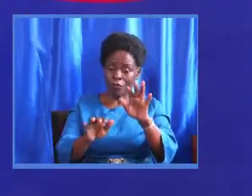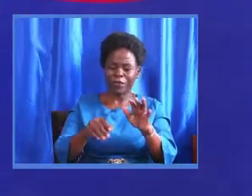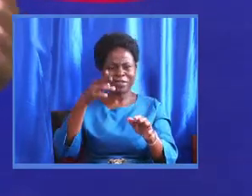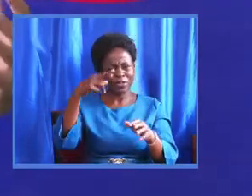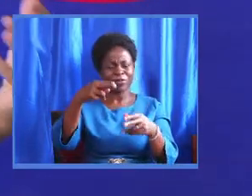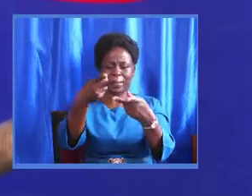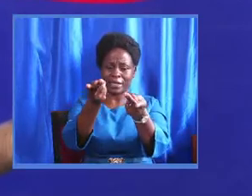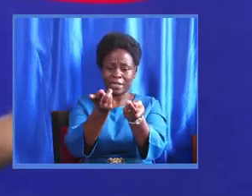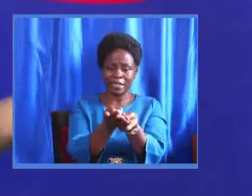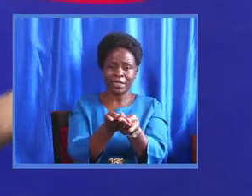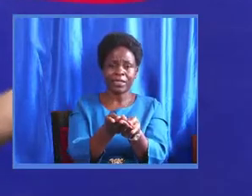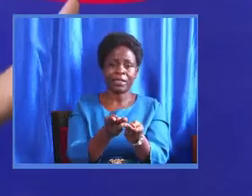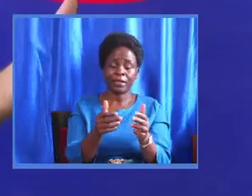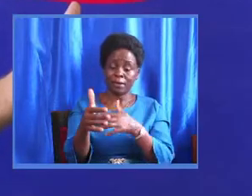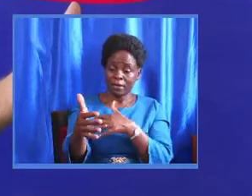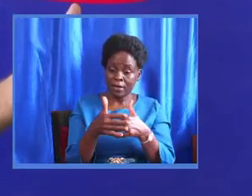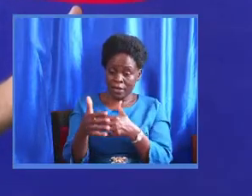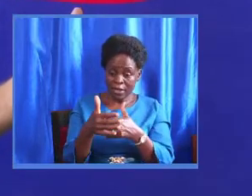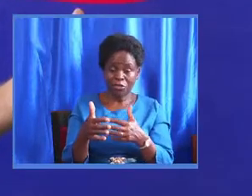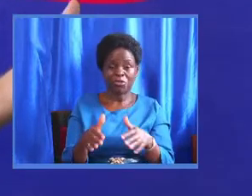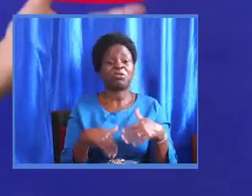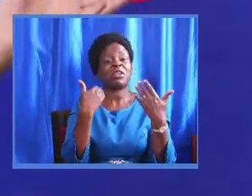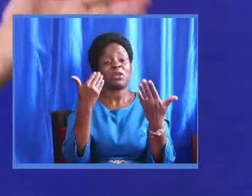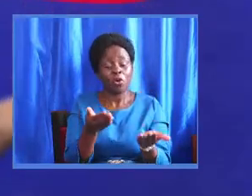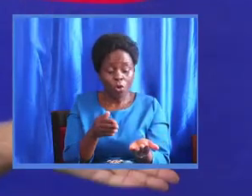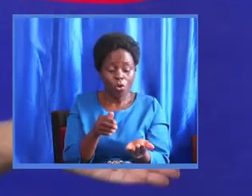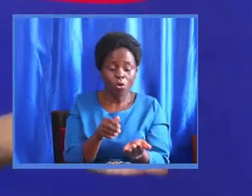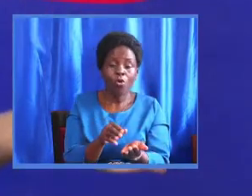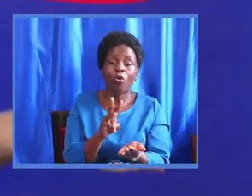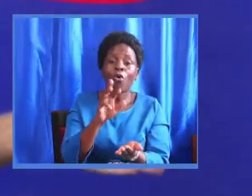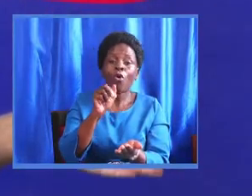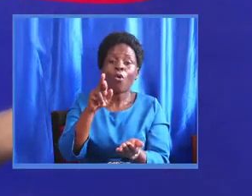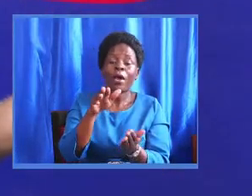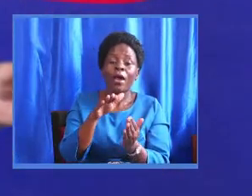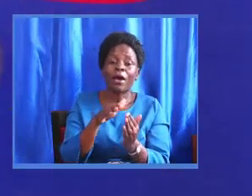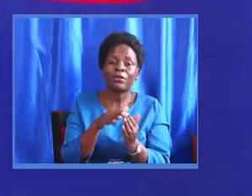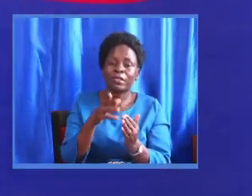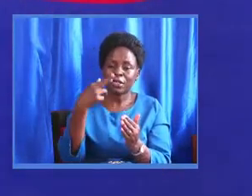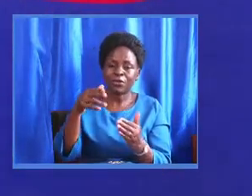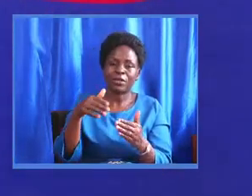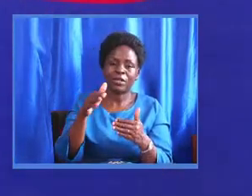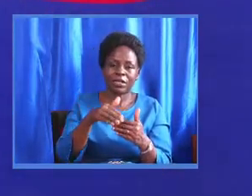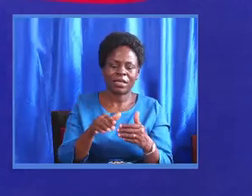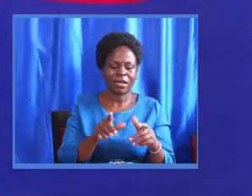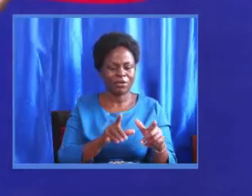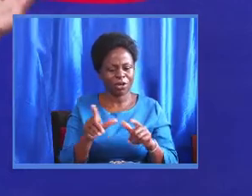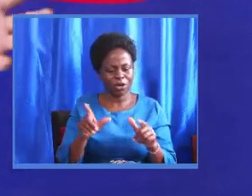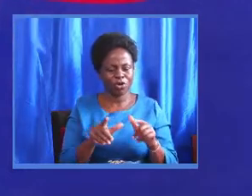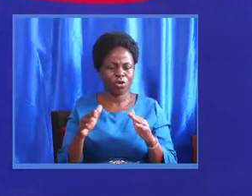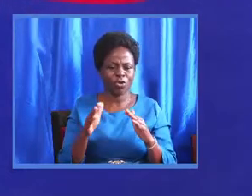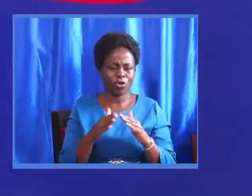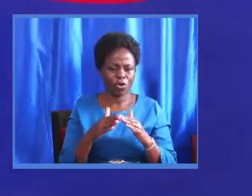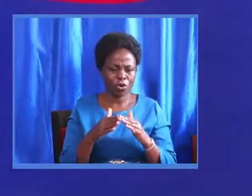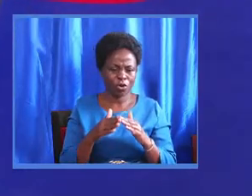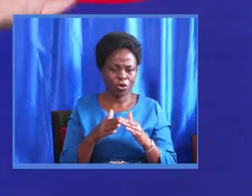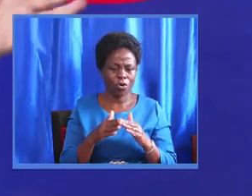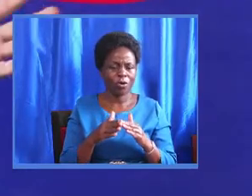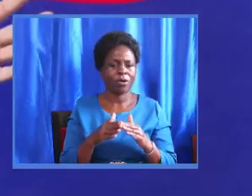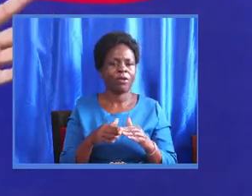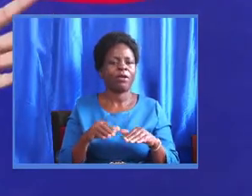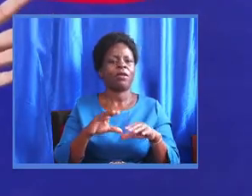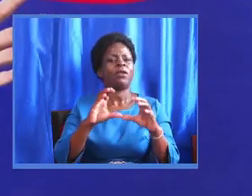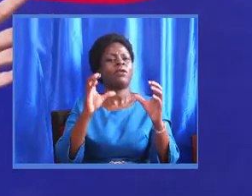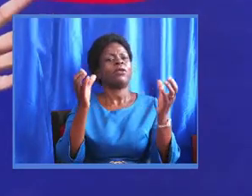location. For industrial warehousing and industrial park, is the right location. Low-cost housing creates a